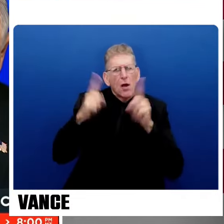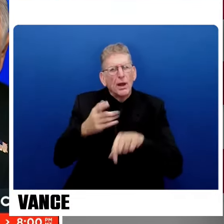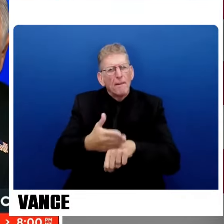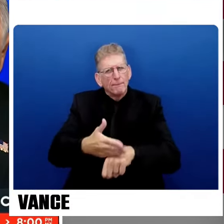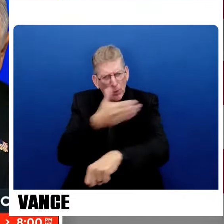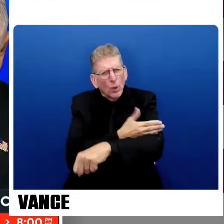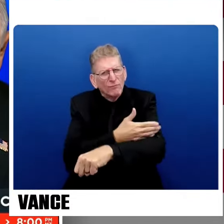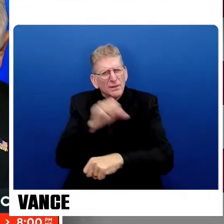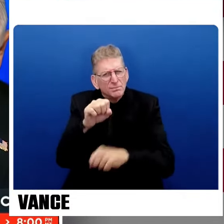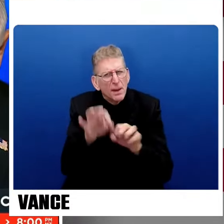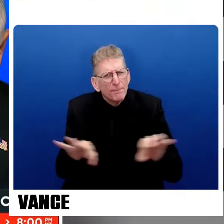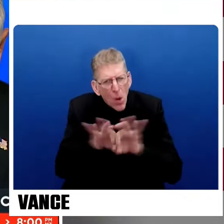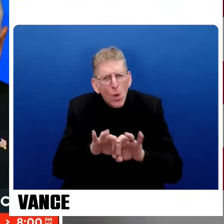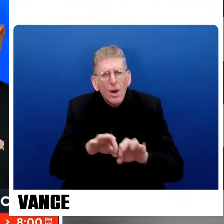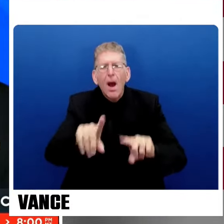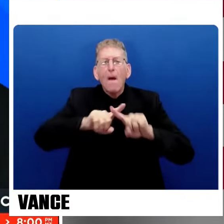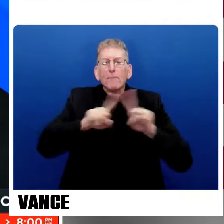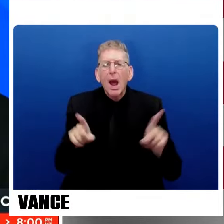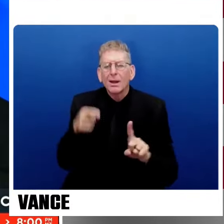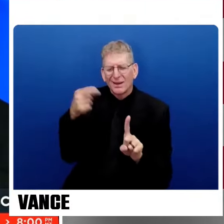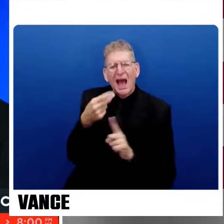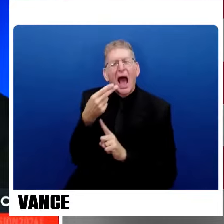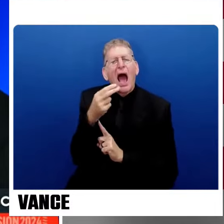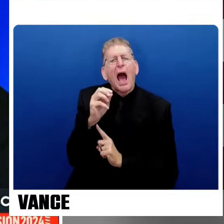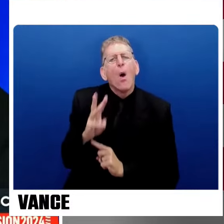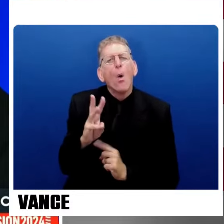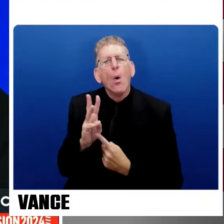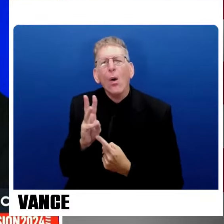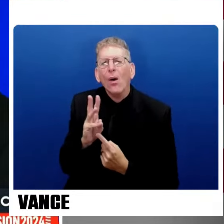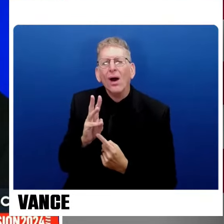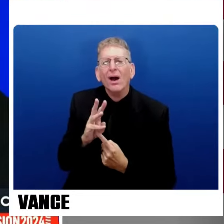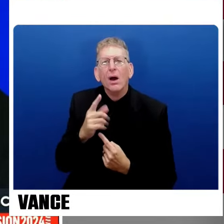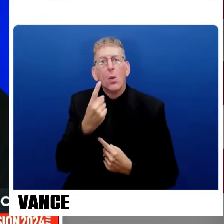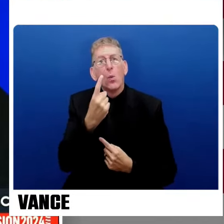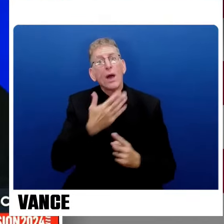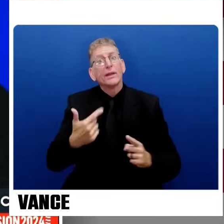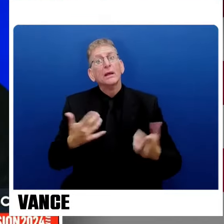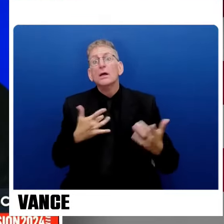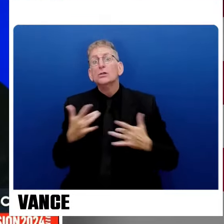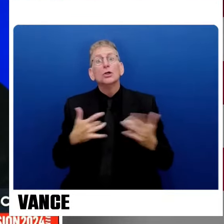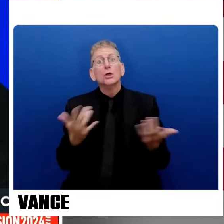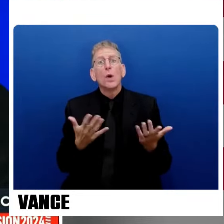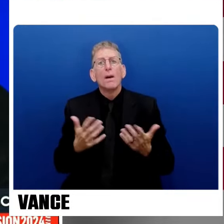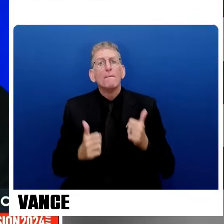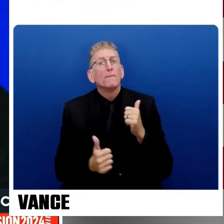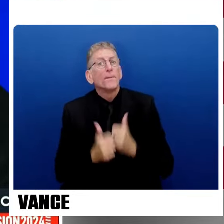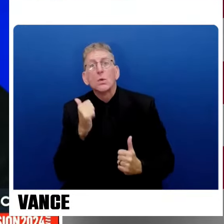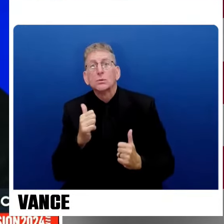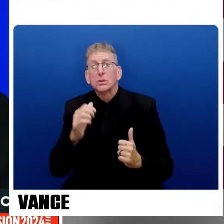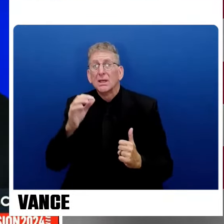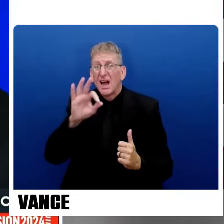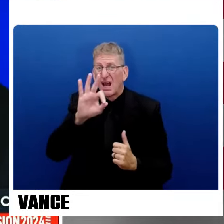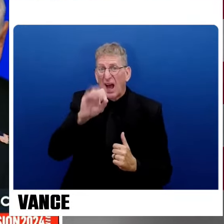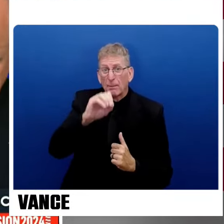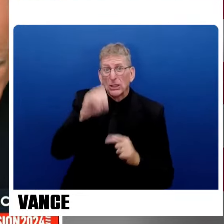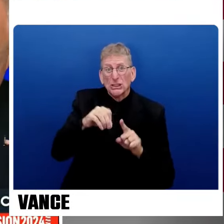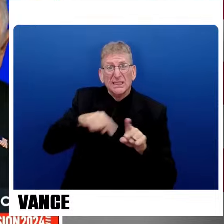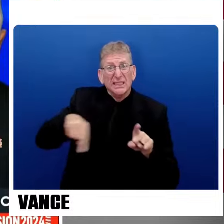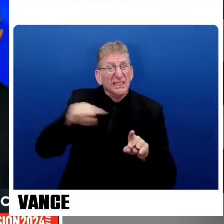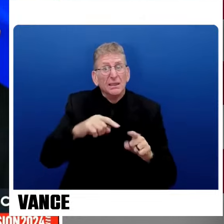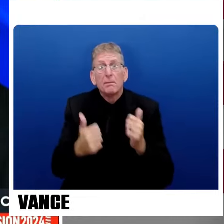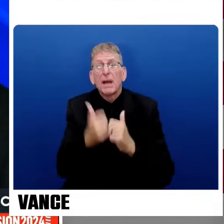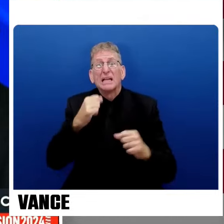me about this epidemic of violence. The gross majority, close to 90% in some of the statistics I've seen, of the gun violence in this country